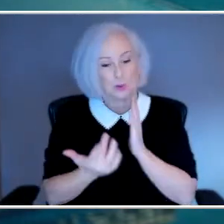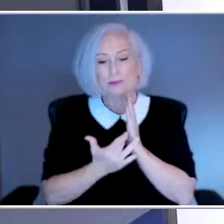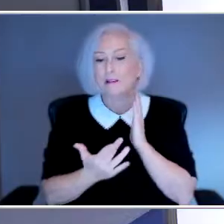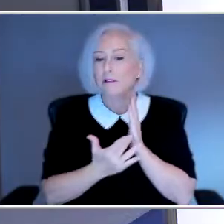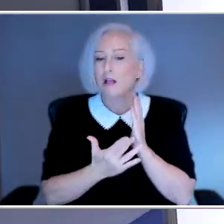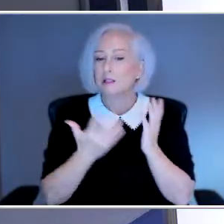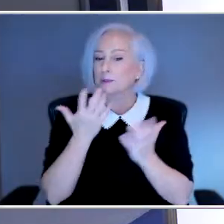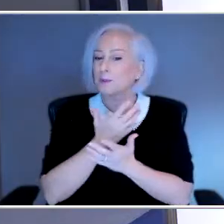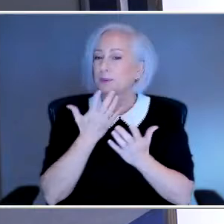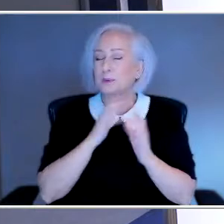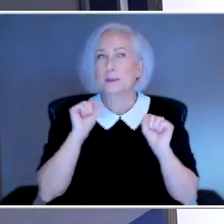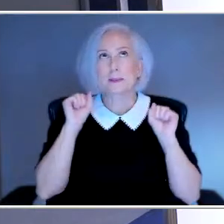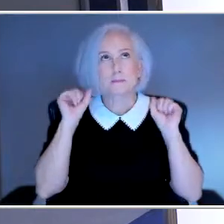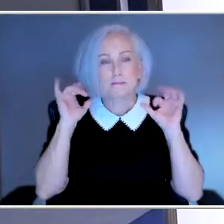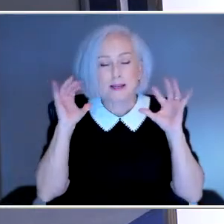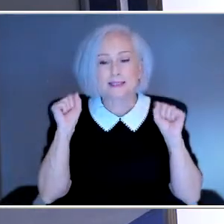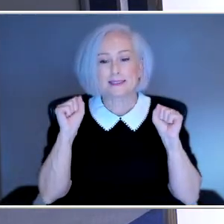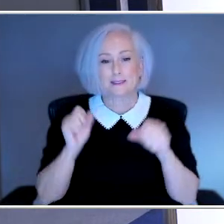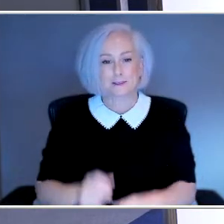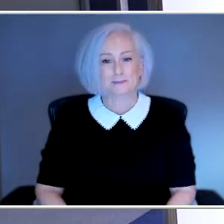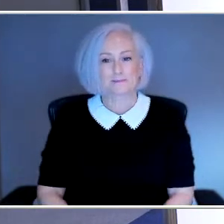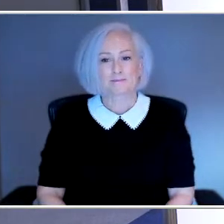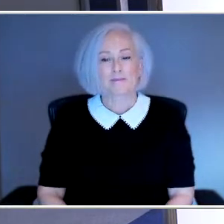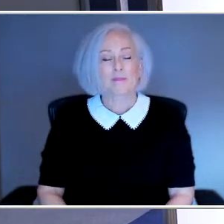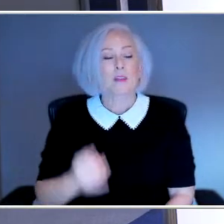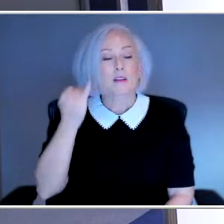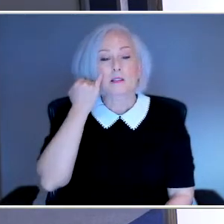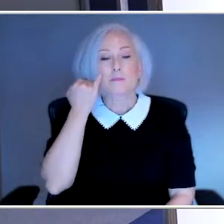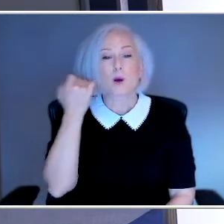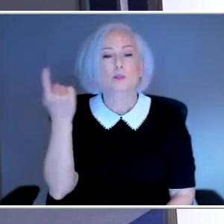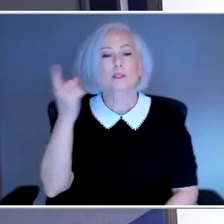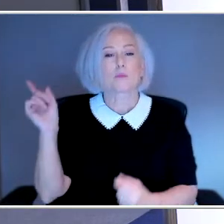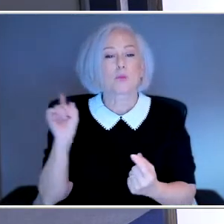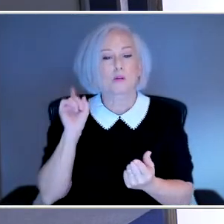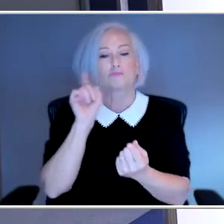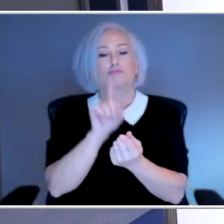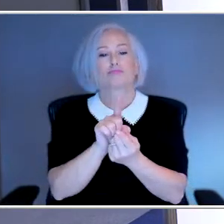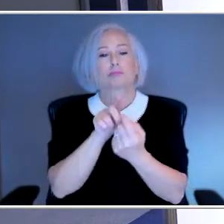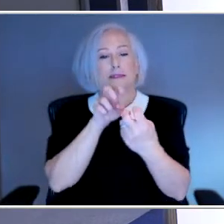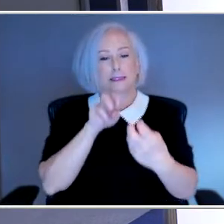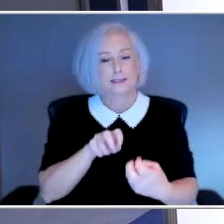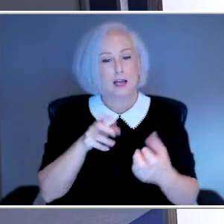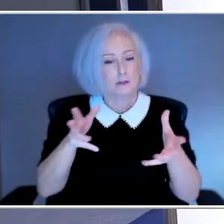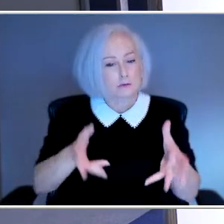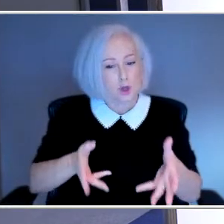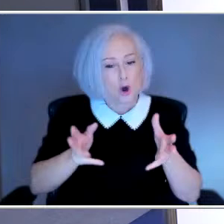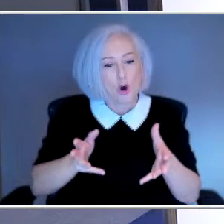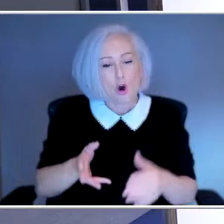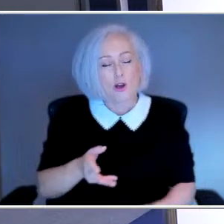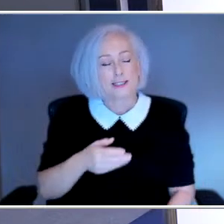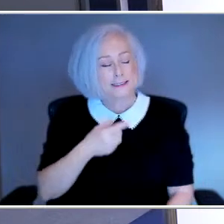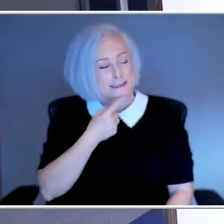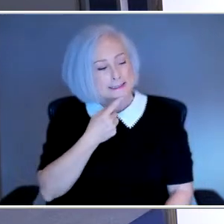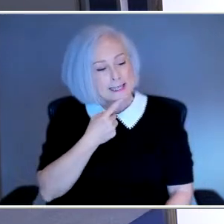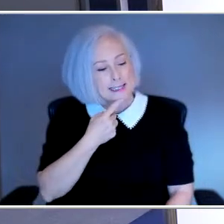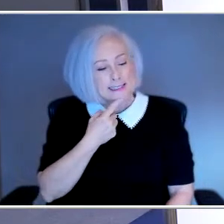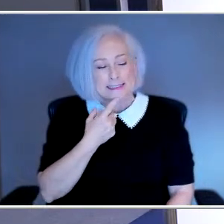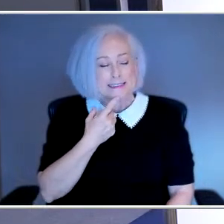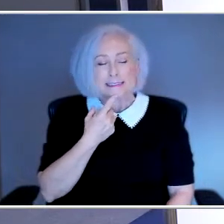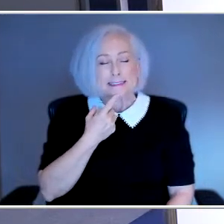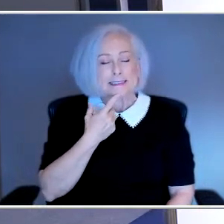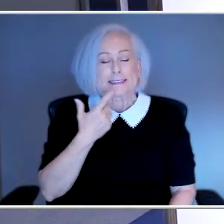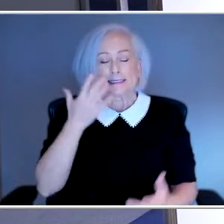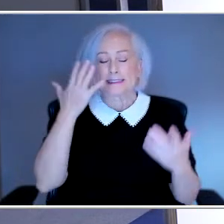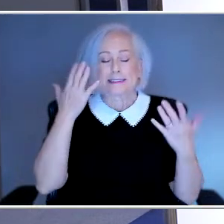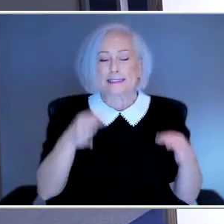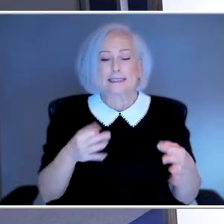So in a case like Priscilla's, let's say somebody comes to you, sits down, you talk with them, and they go, you know, I don't want to do it. I don't want